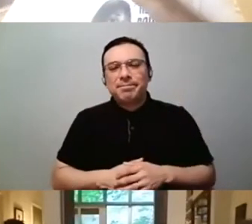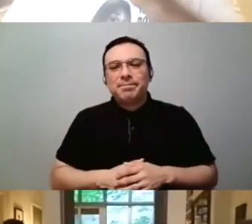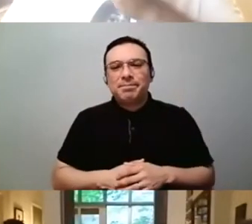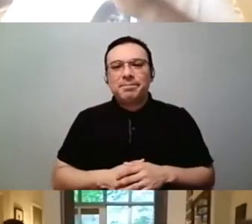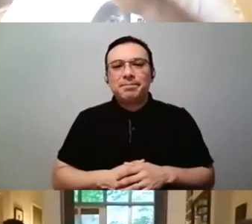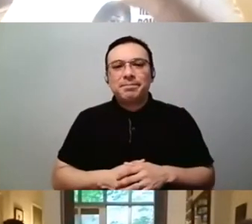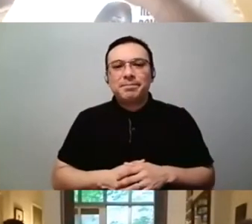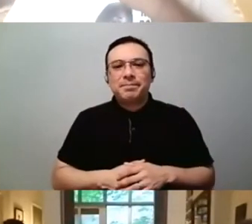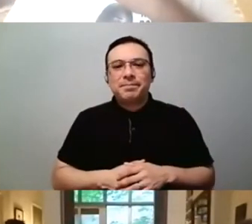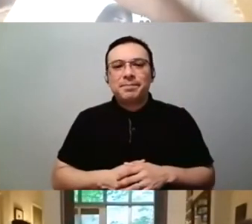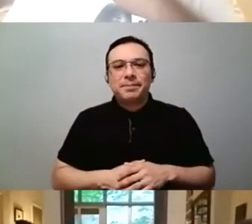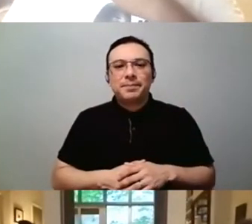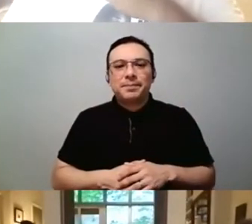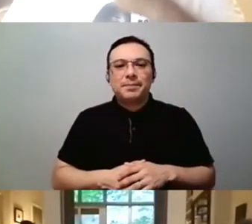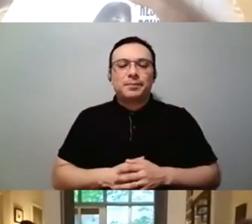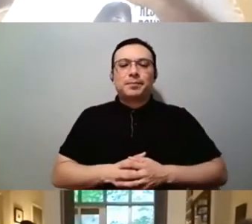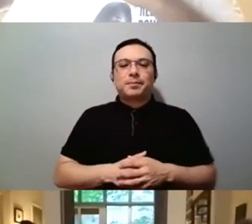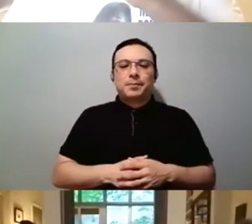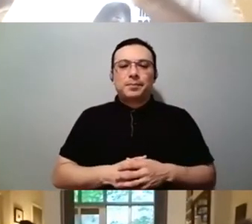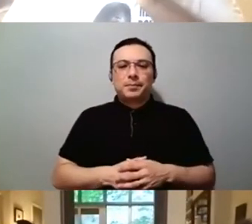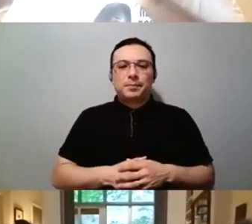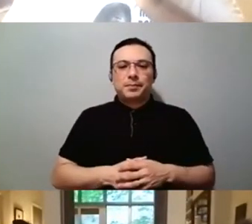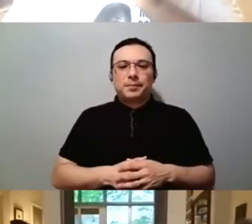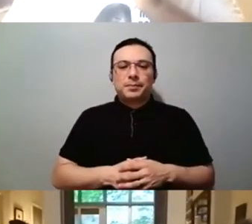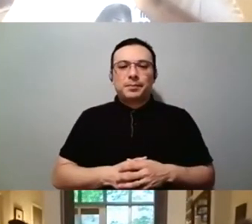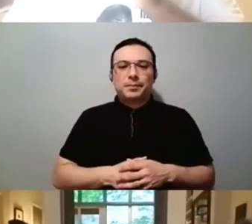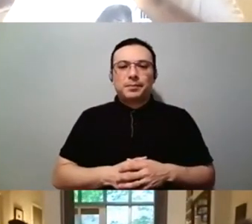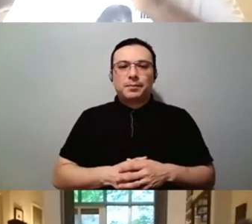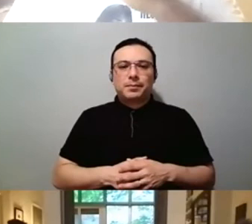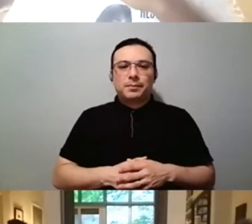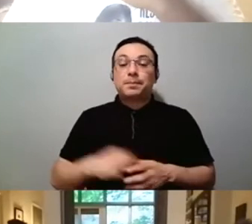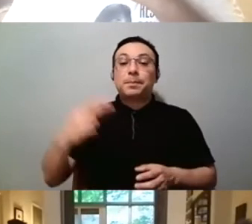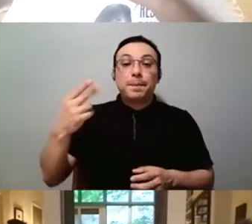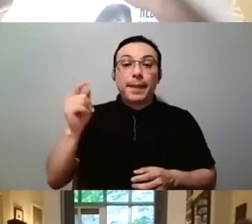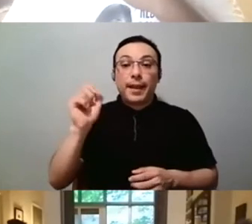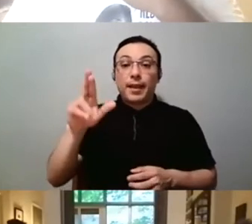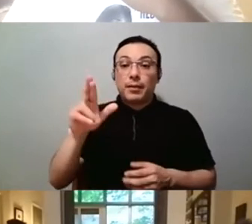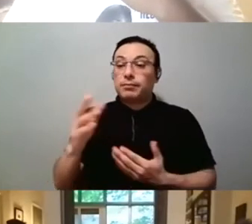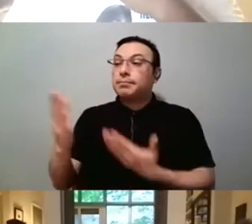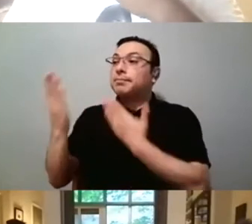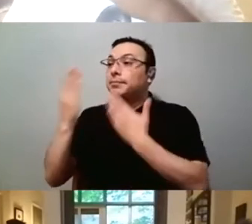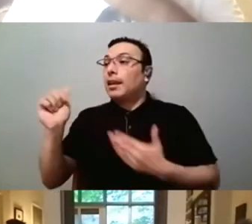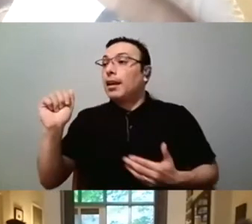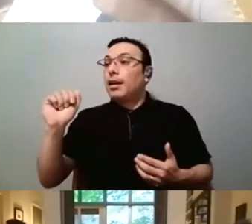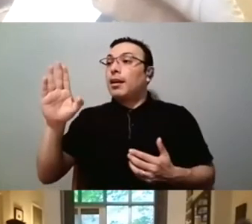Thank you, Abdul Ali. Does anybody else want to add to that?